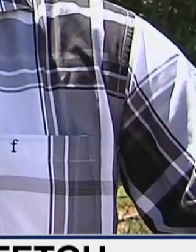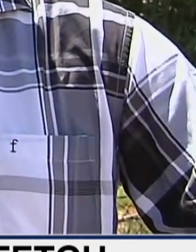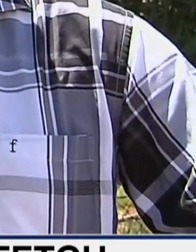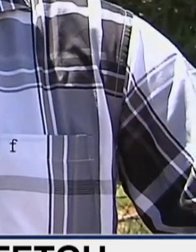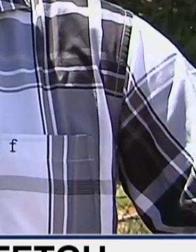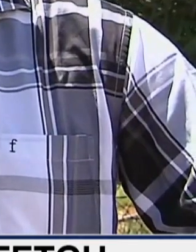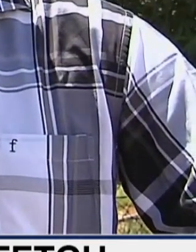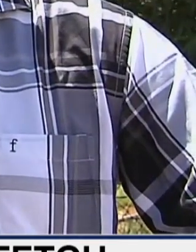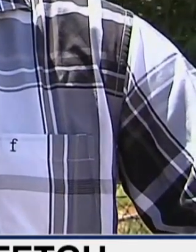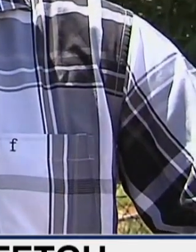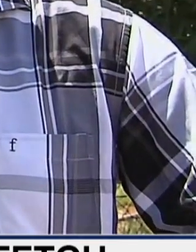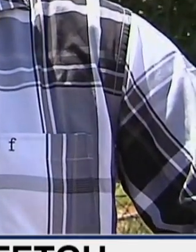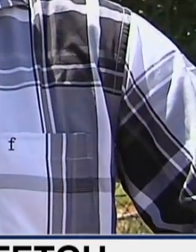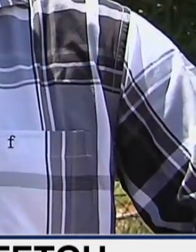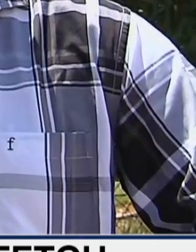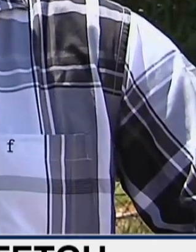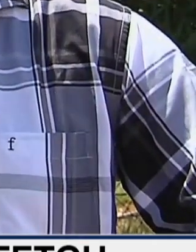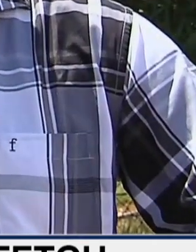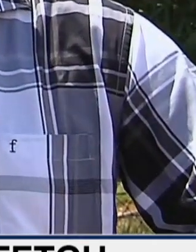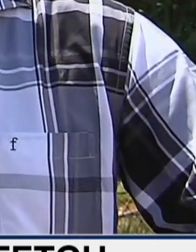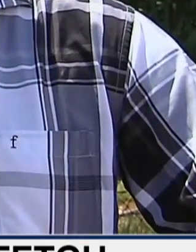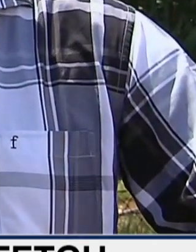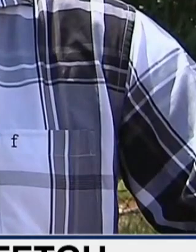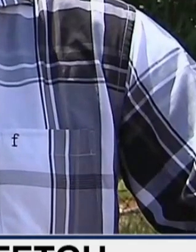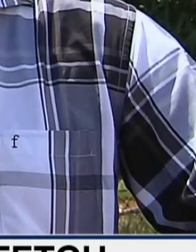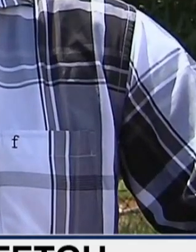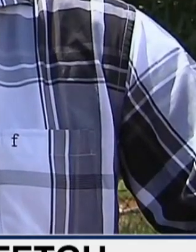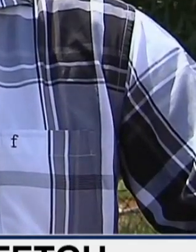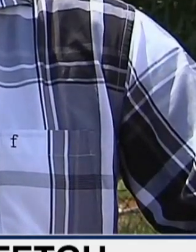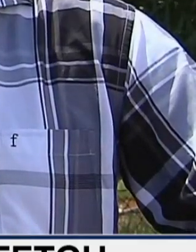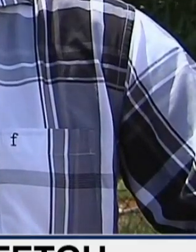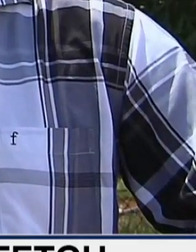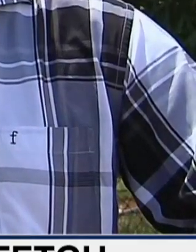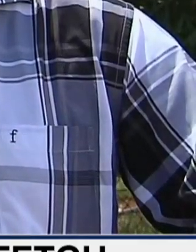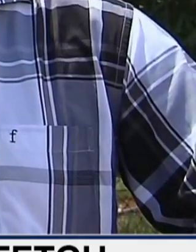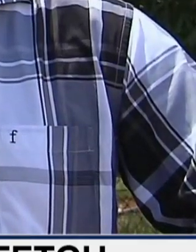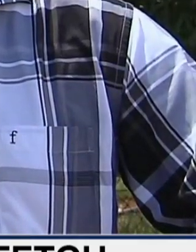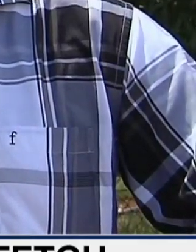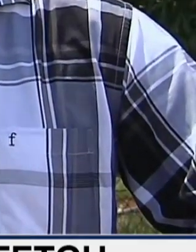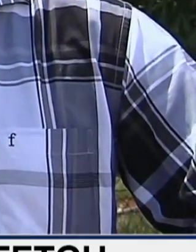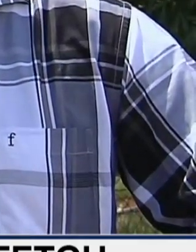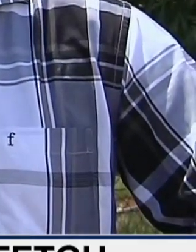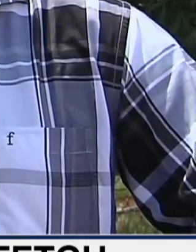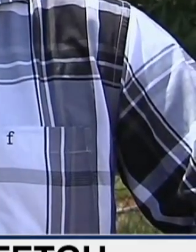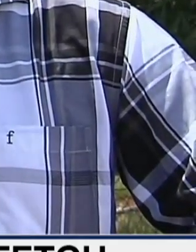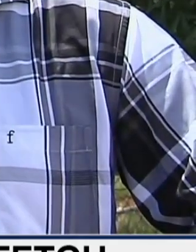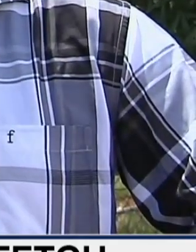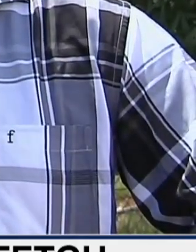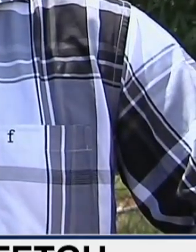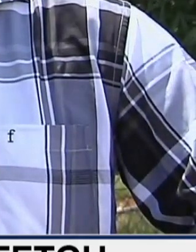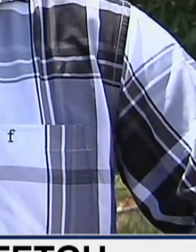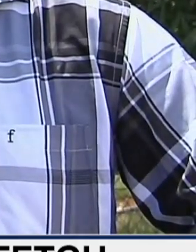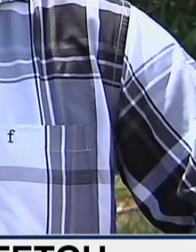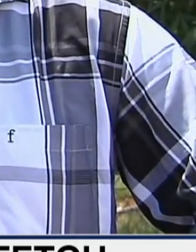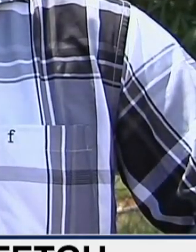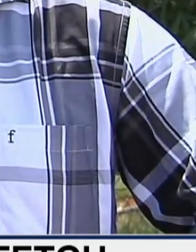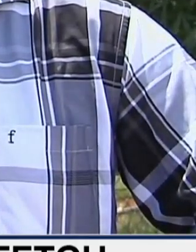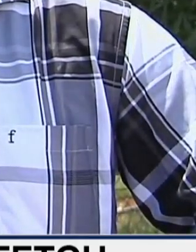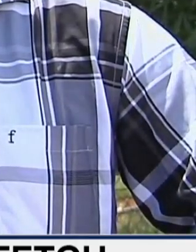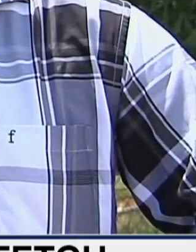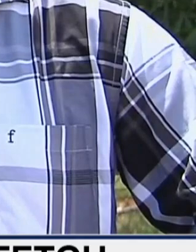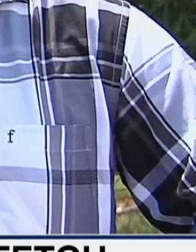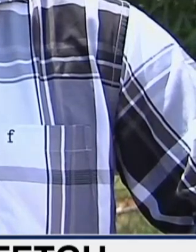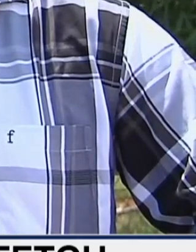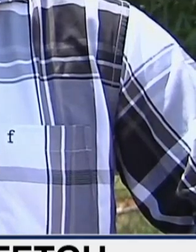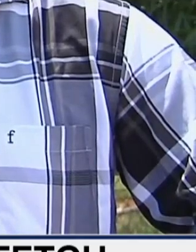school. You know, I can see the injuries as well, still very fresh, you know, on the face there.